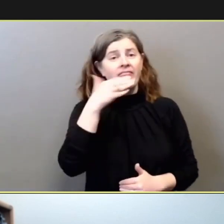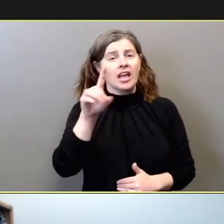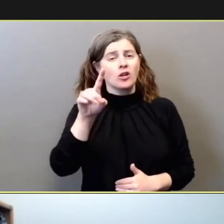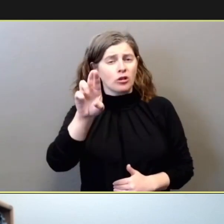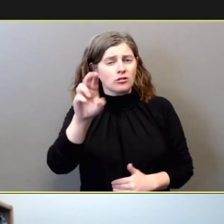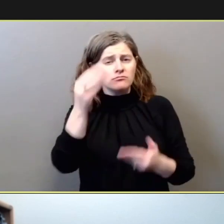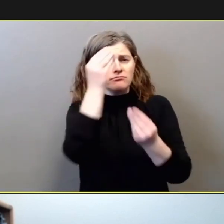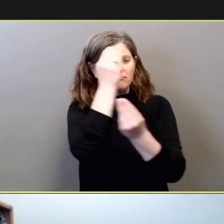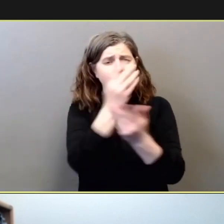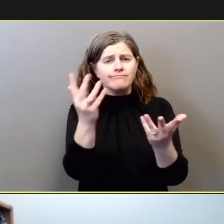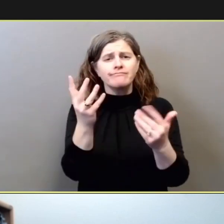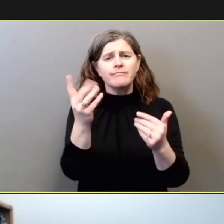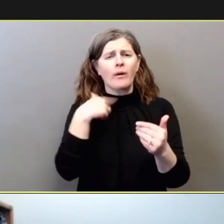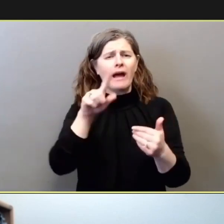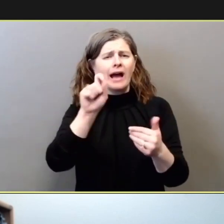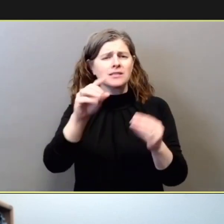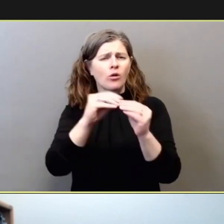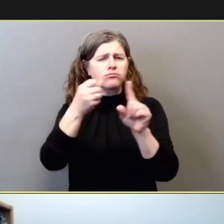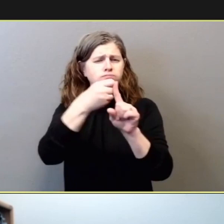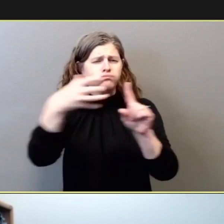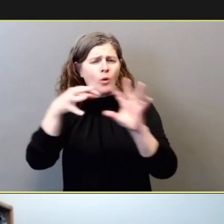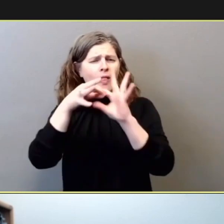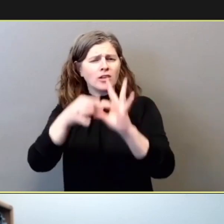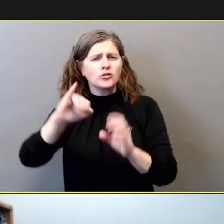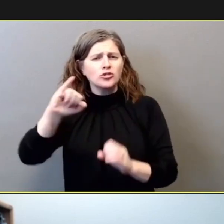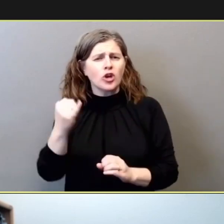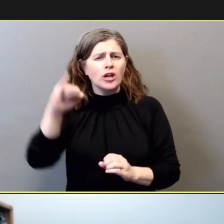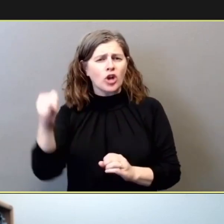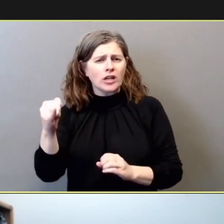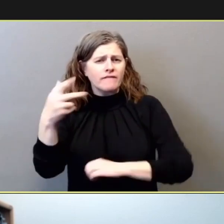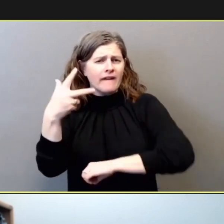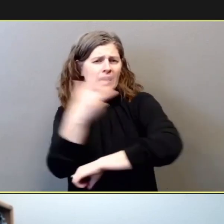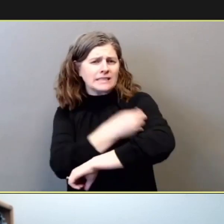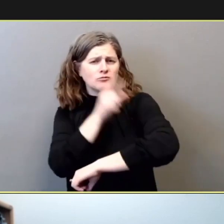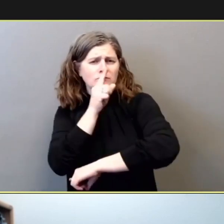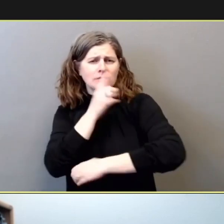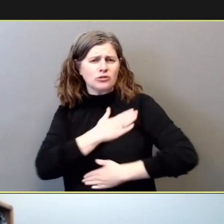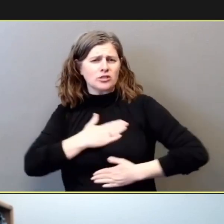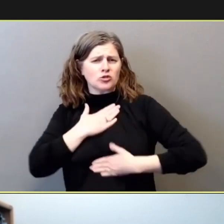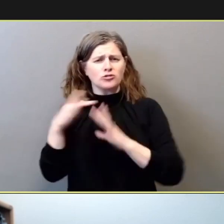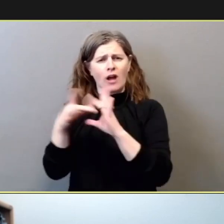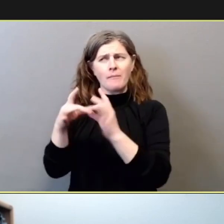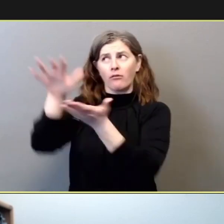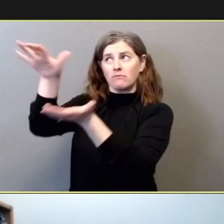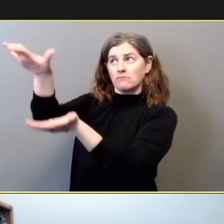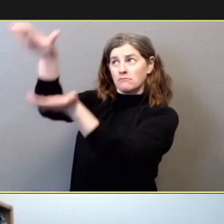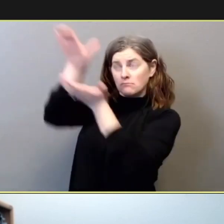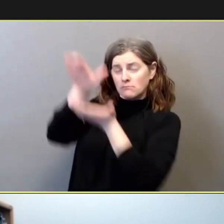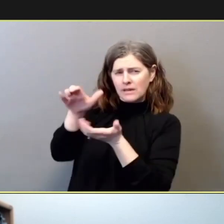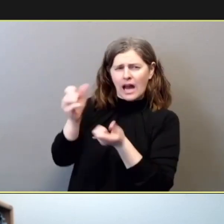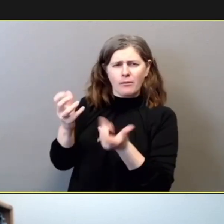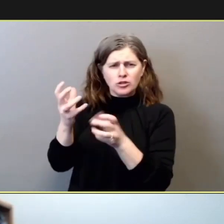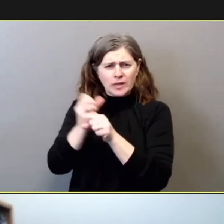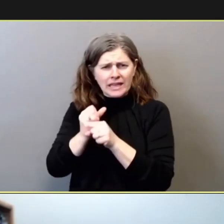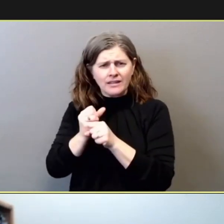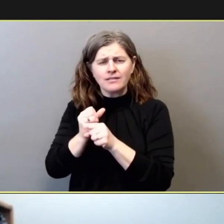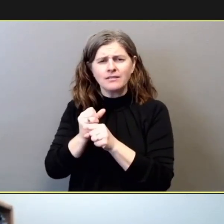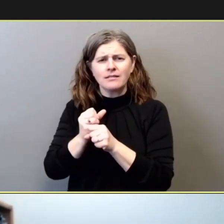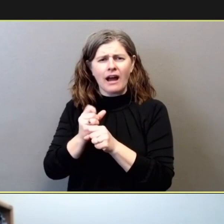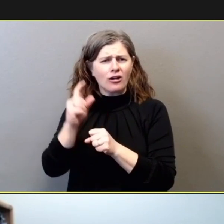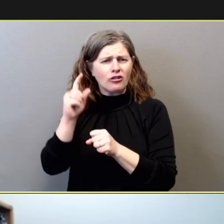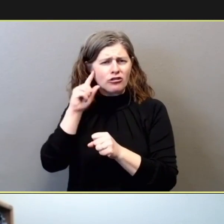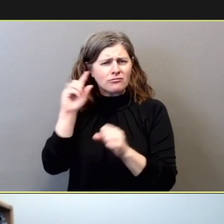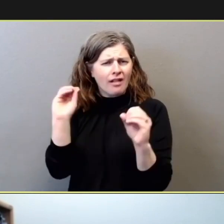to ask a little bit more about the Johnson & Johnson vaccine. I appreciate you talking about the supply. I didn't hear you